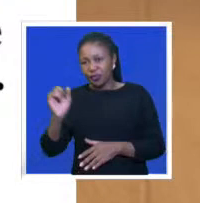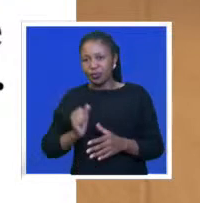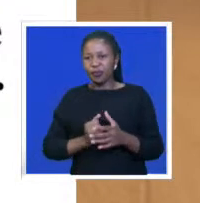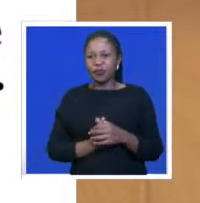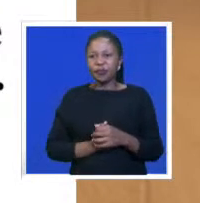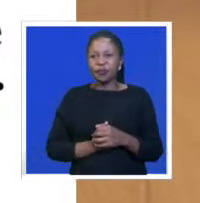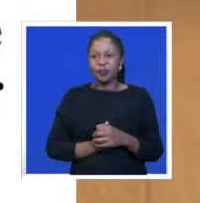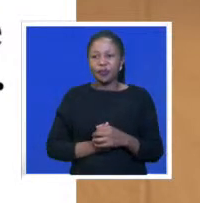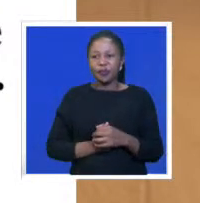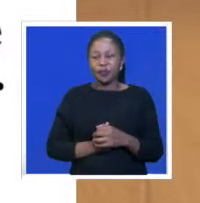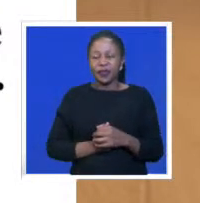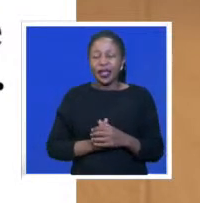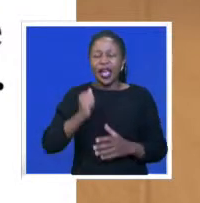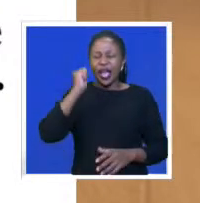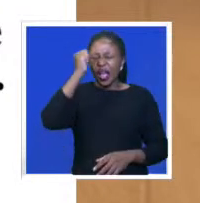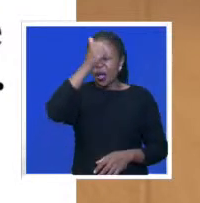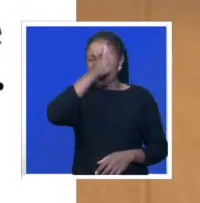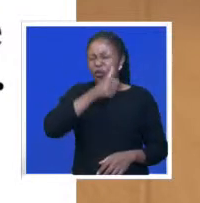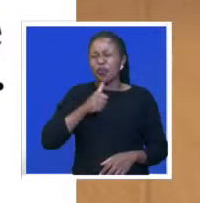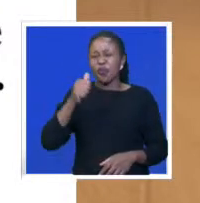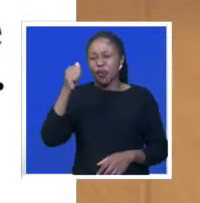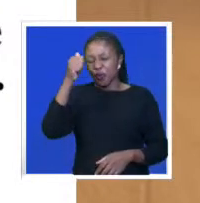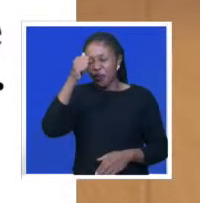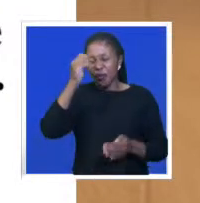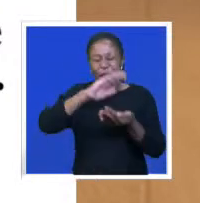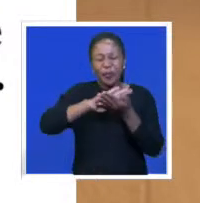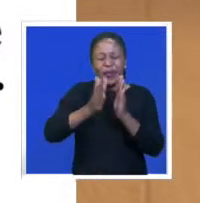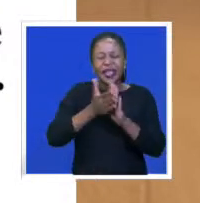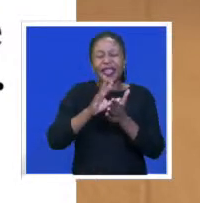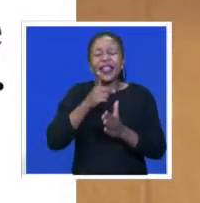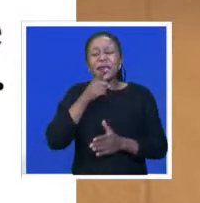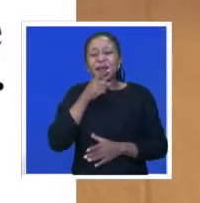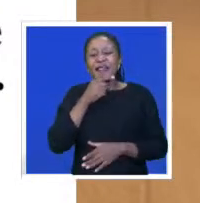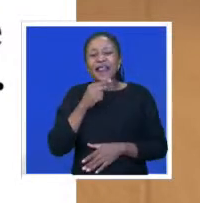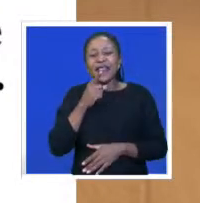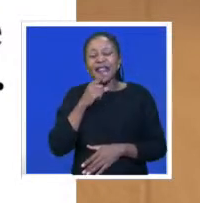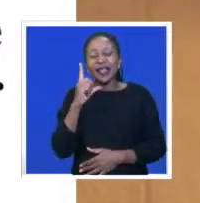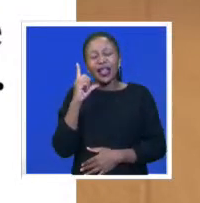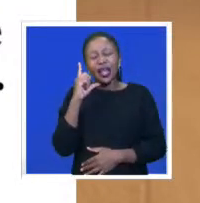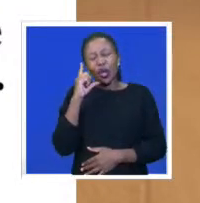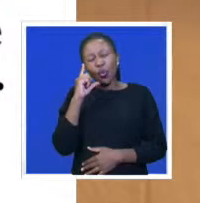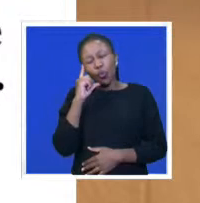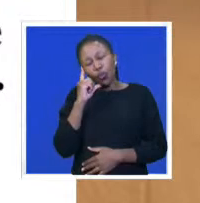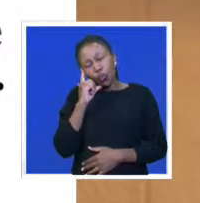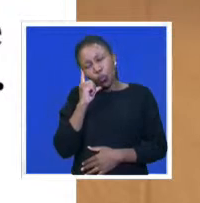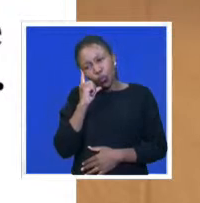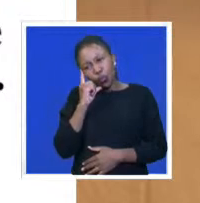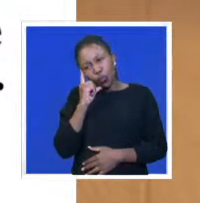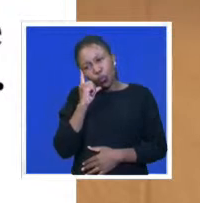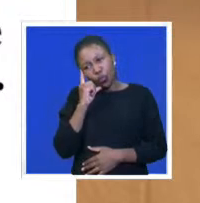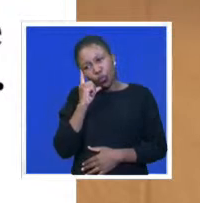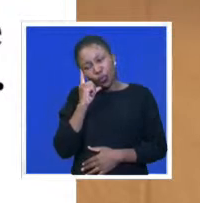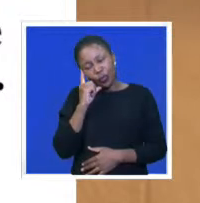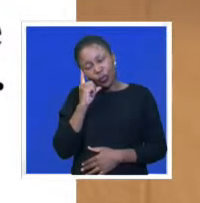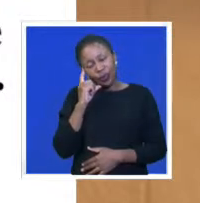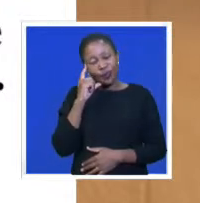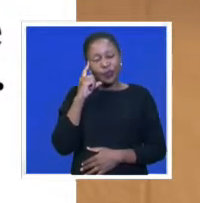a deep sleep to fall upon the man, and while he